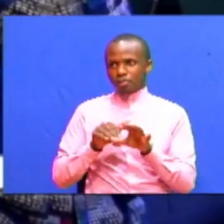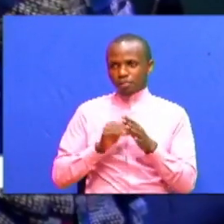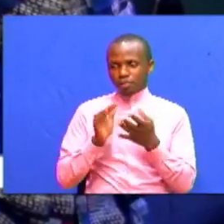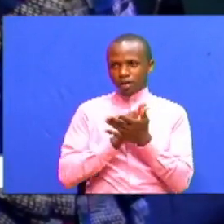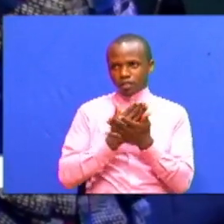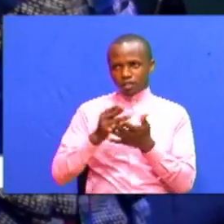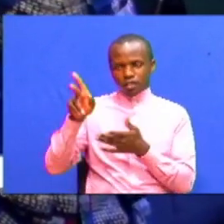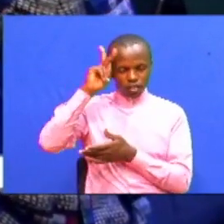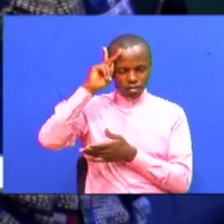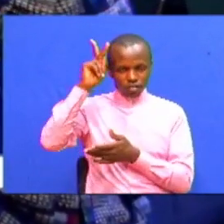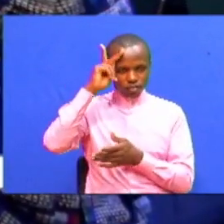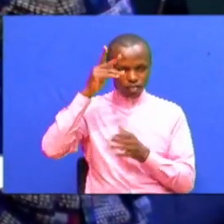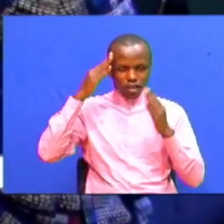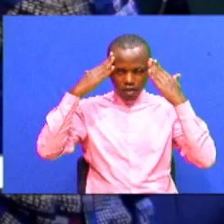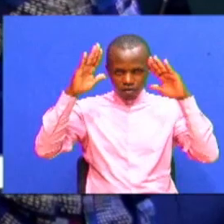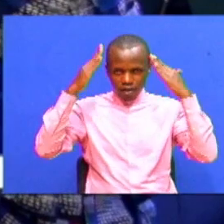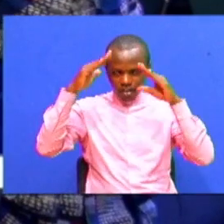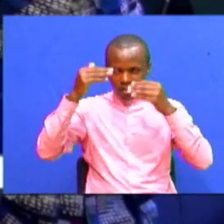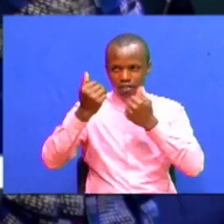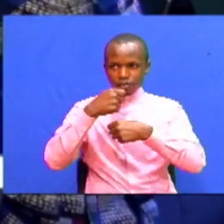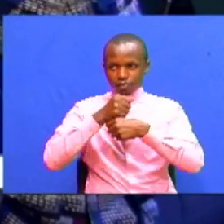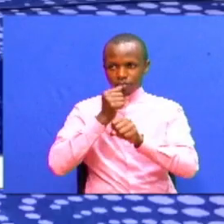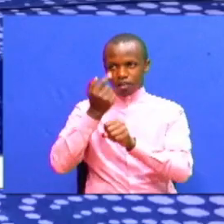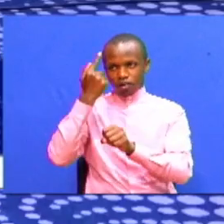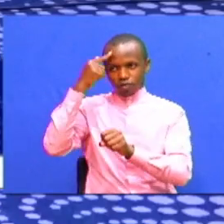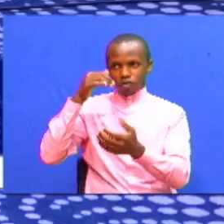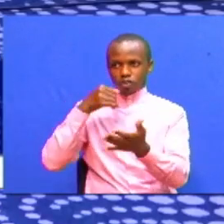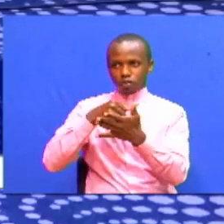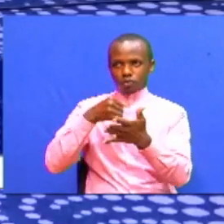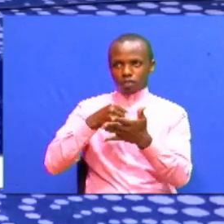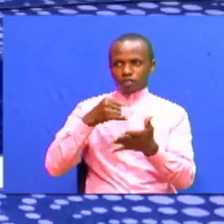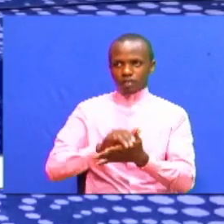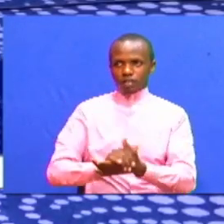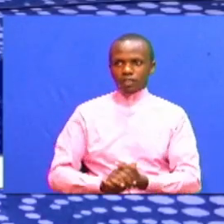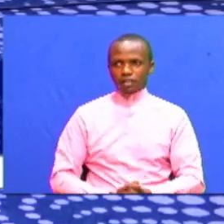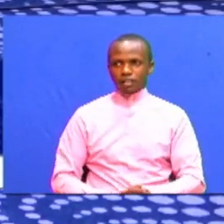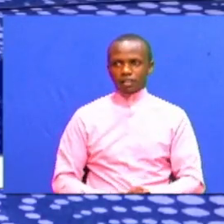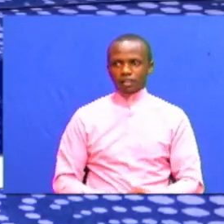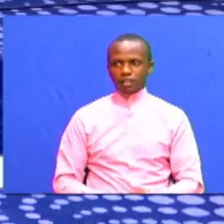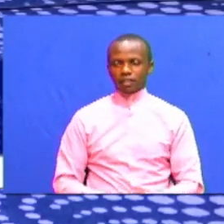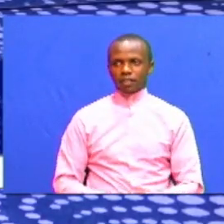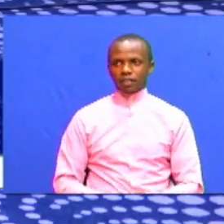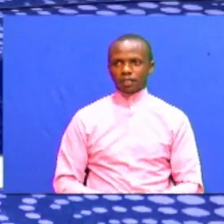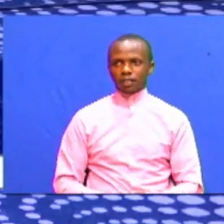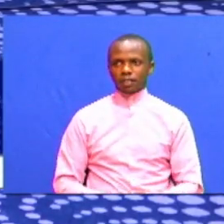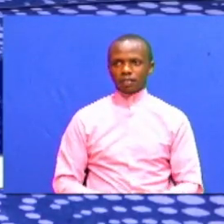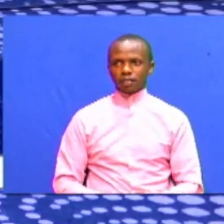create awareness about the importance of inclusivity. Hilary Kabila, GBS News.